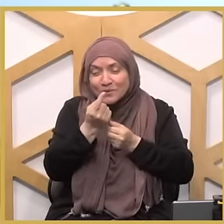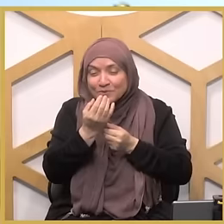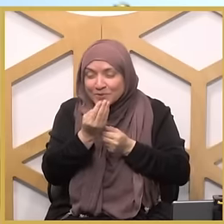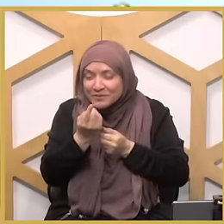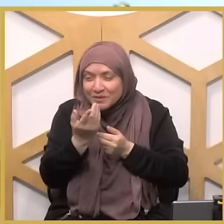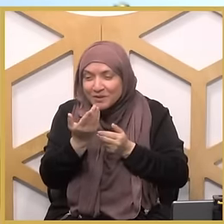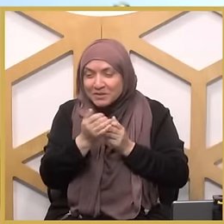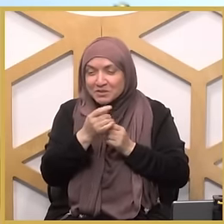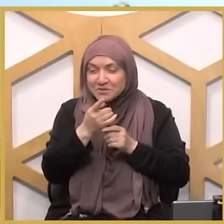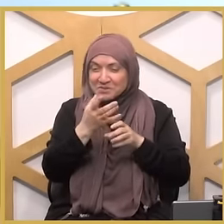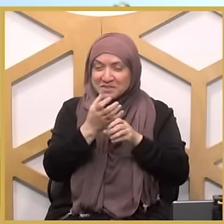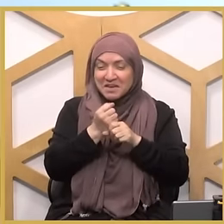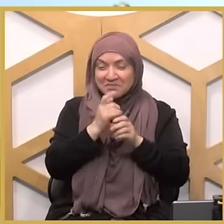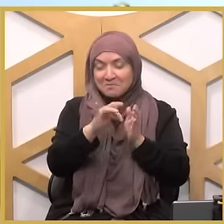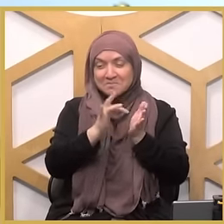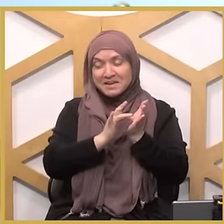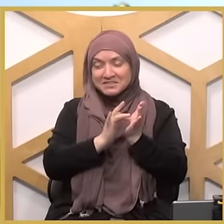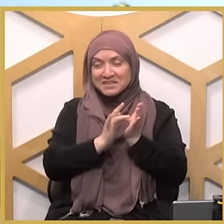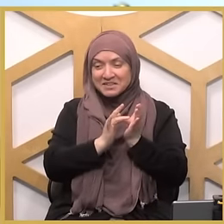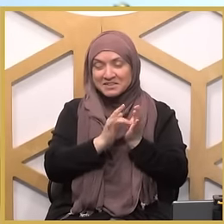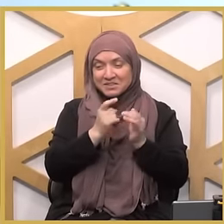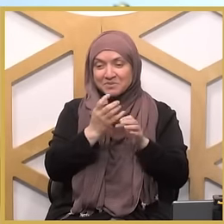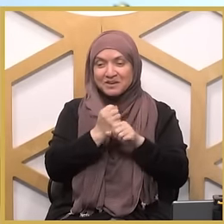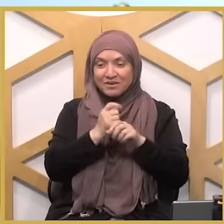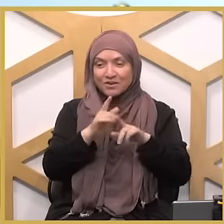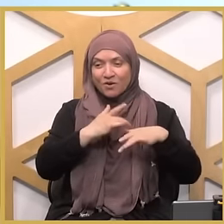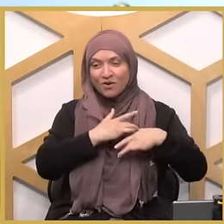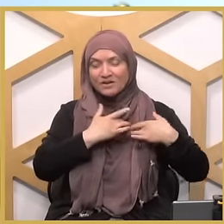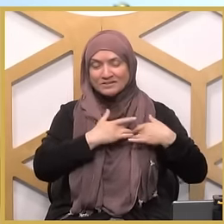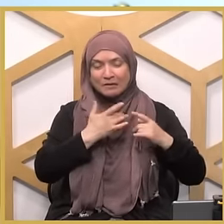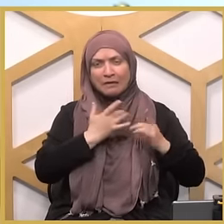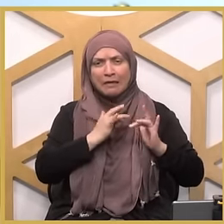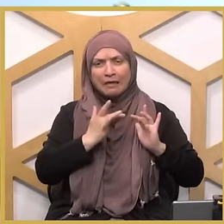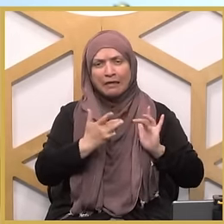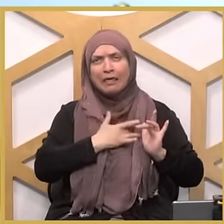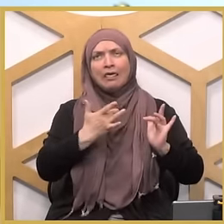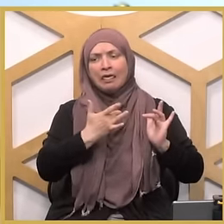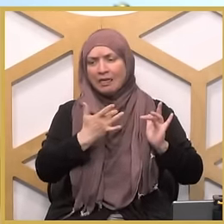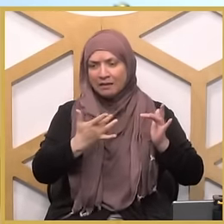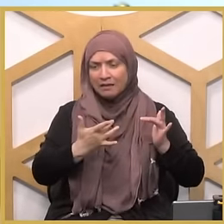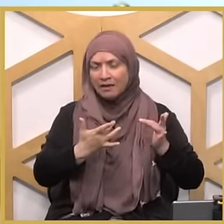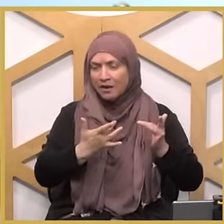5 days. Like, but they say it really quietly, right? Now, side effects.